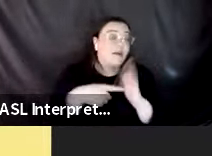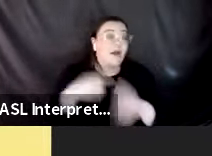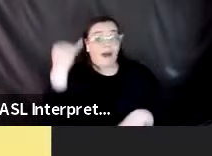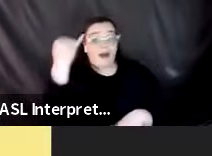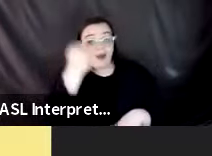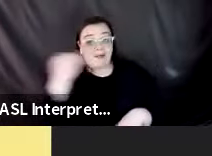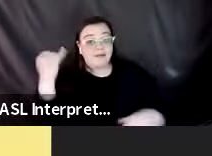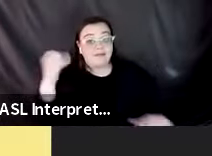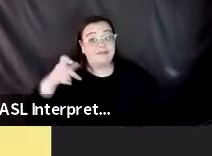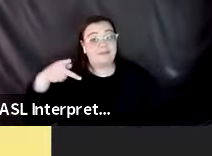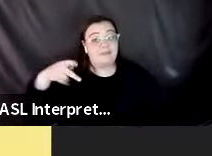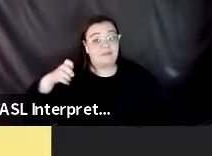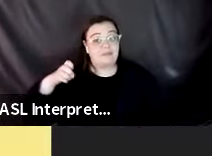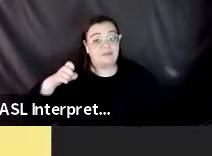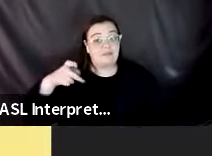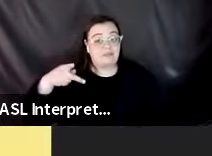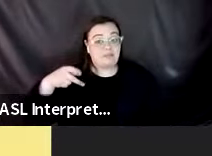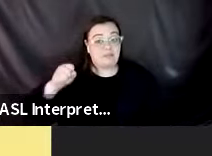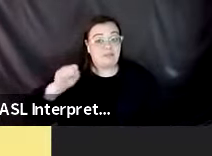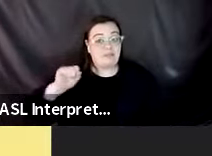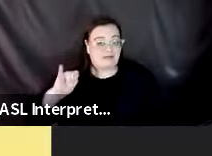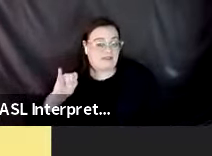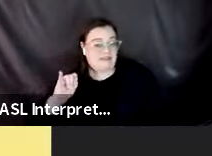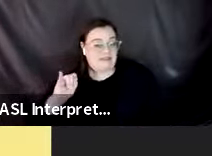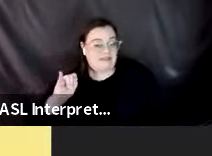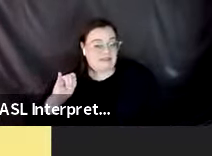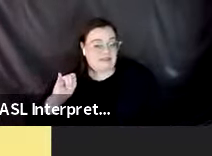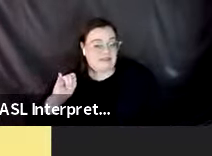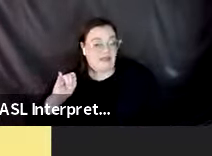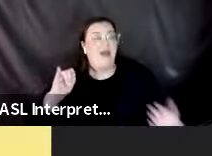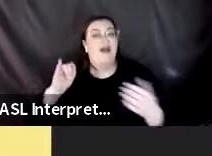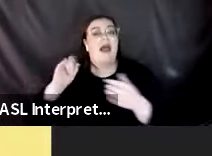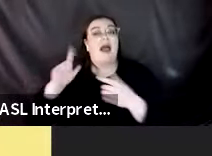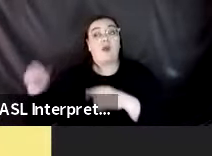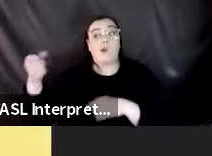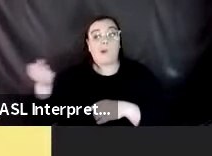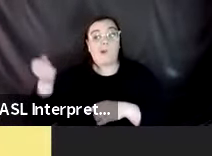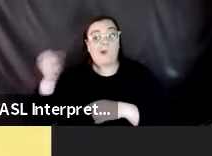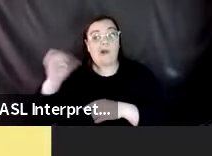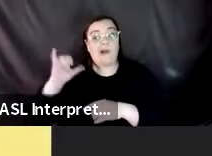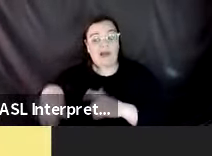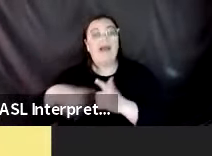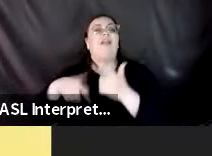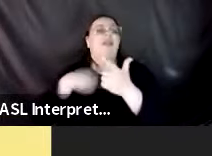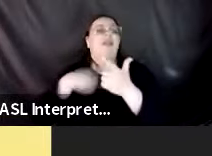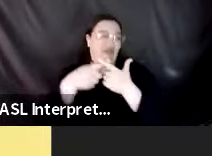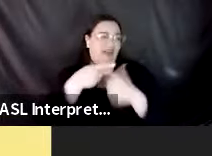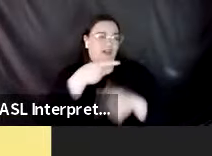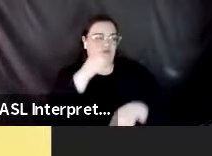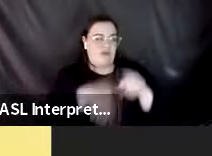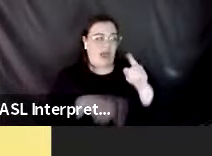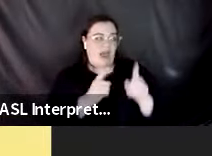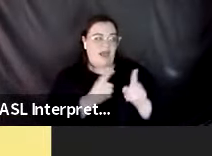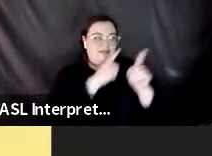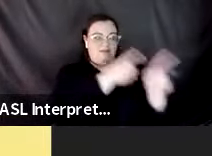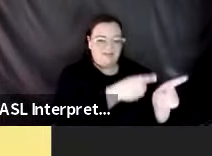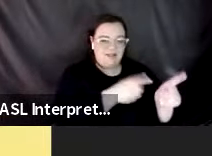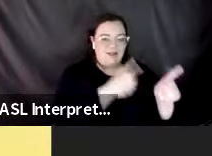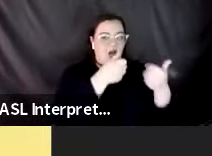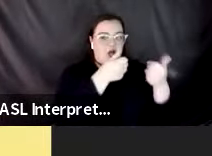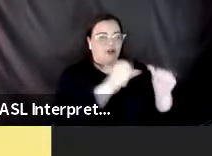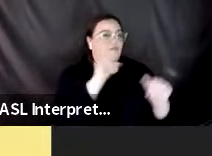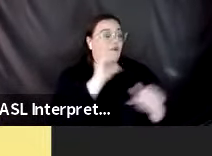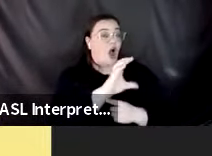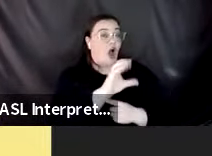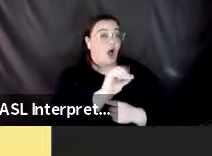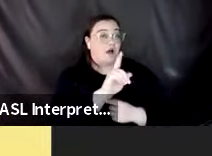holding soda, you would not be allowed to go out for a Coke commercial. If they added, that's your direct conflict. If they add another area